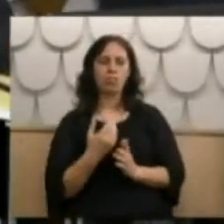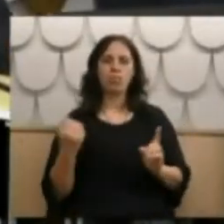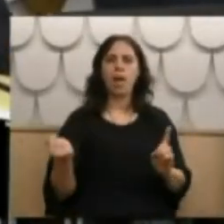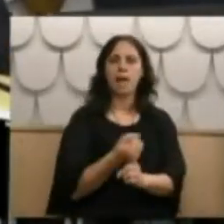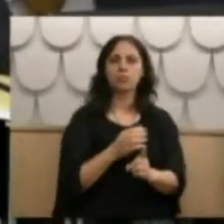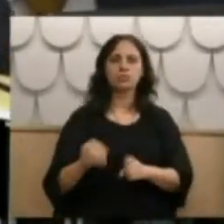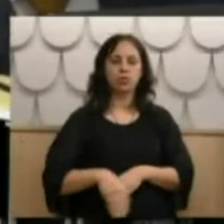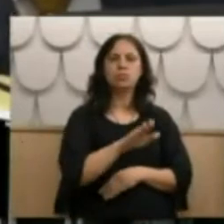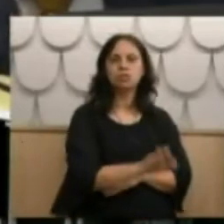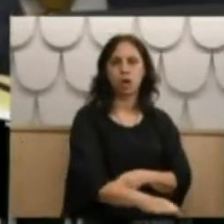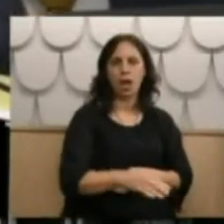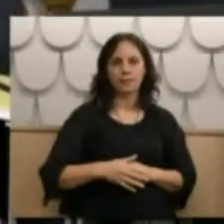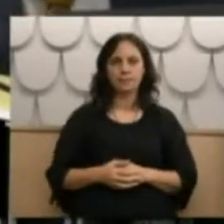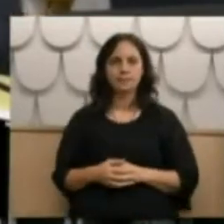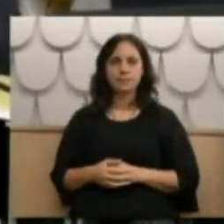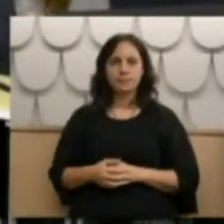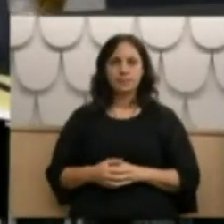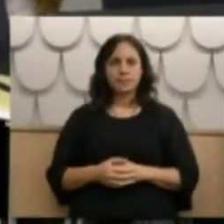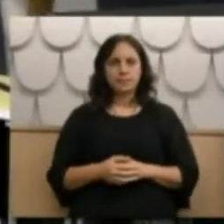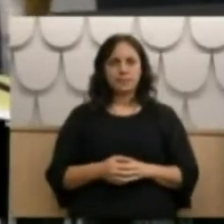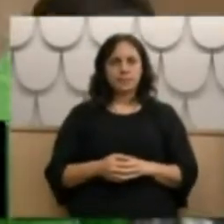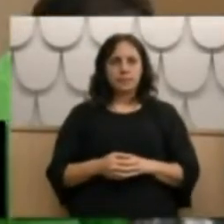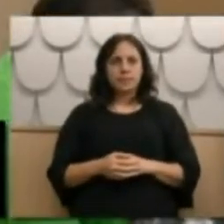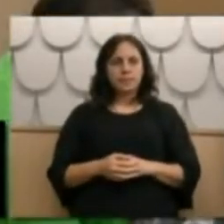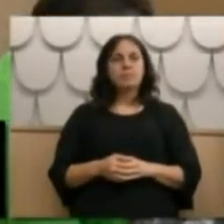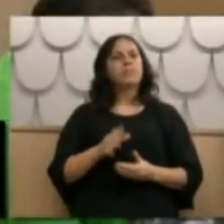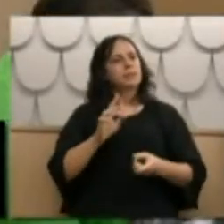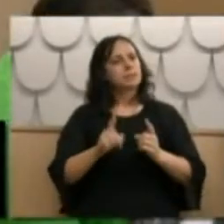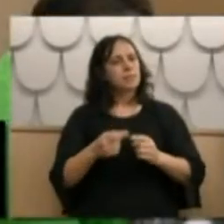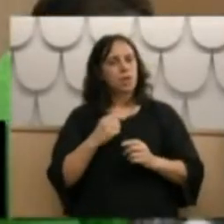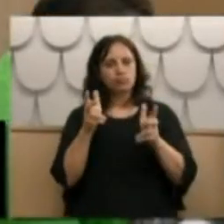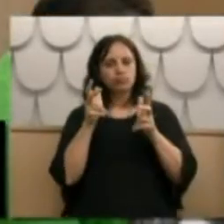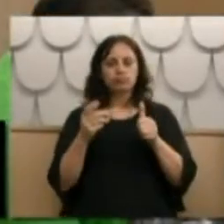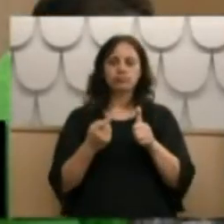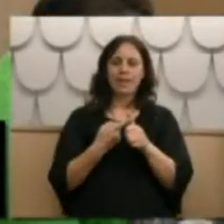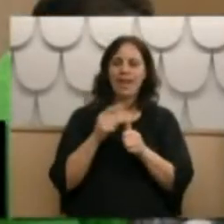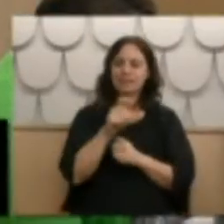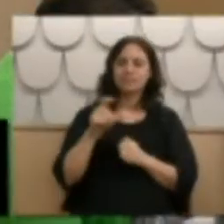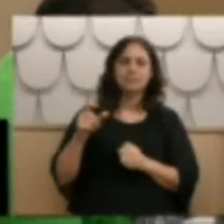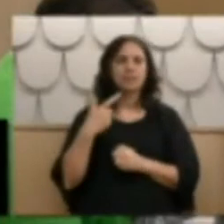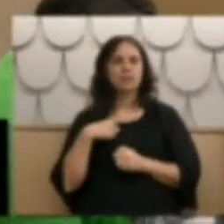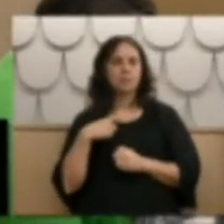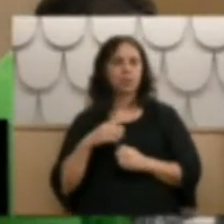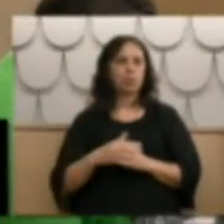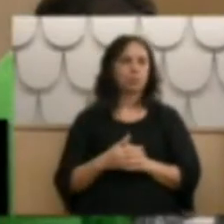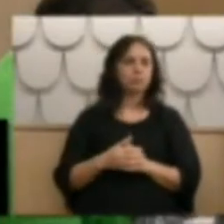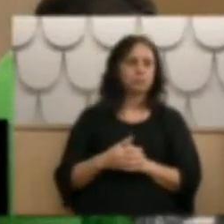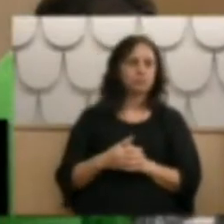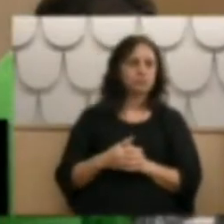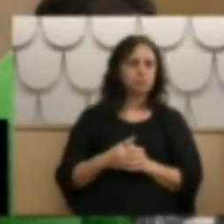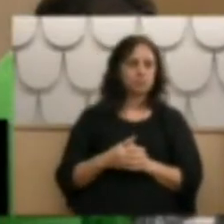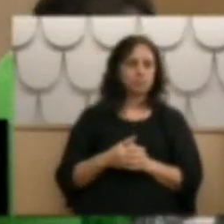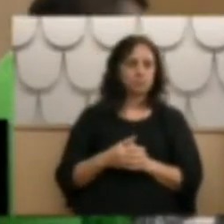a child. So sometimes we hear that ACC, because we're so sui generis with our ACC scheme,